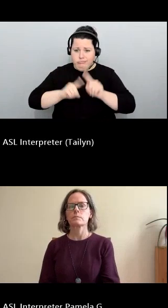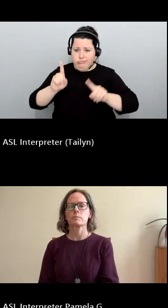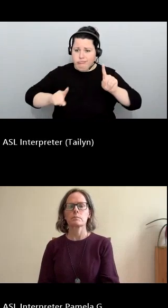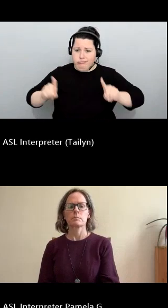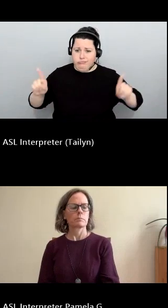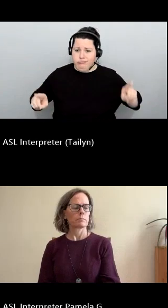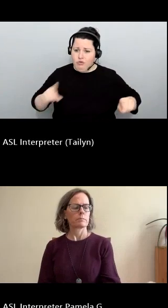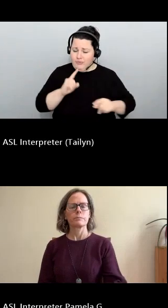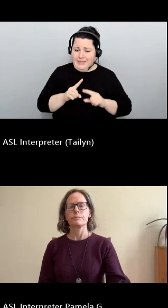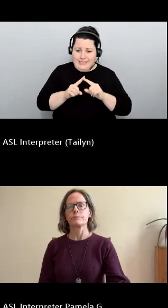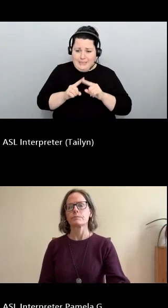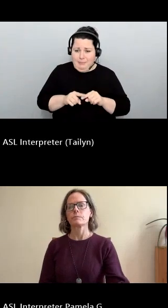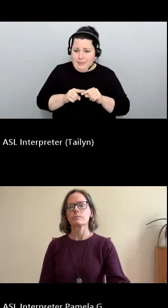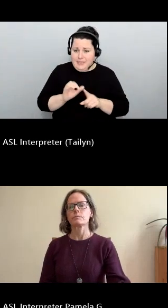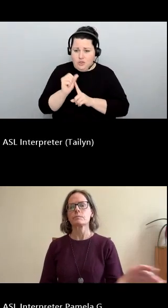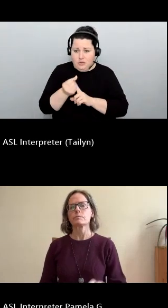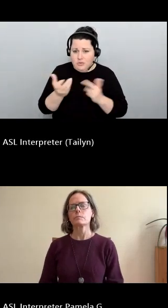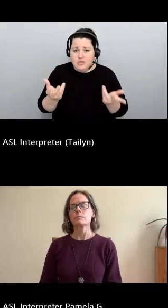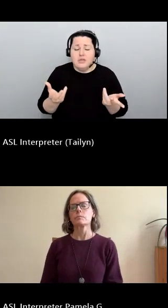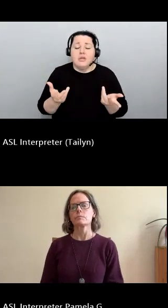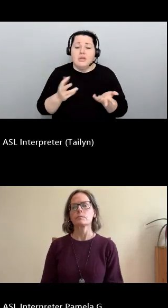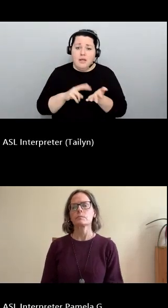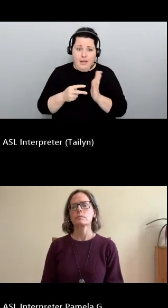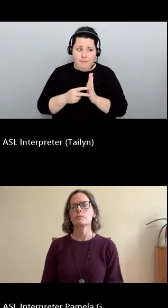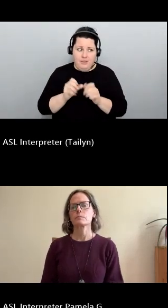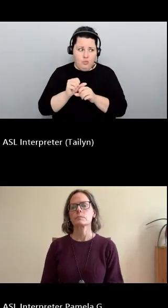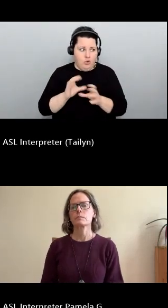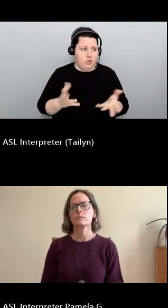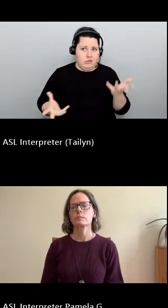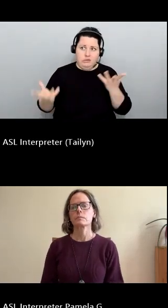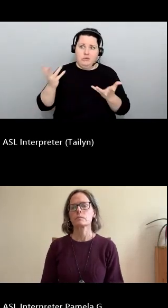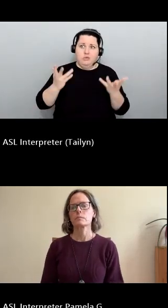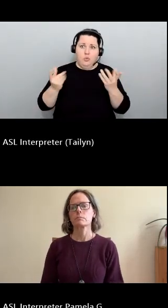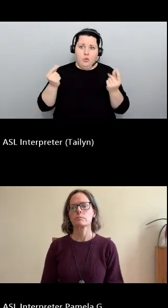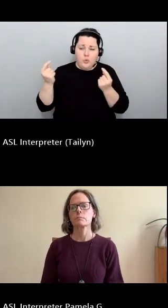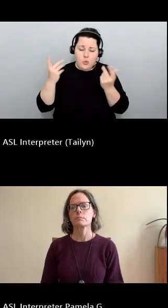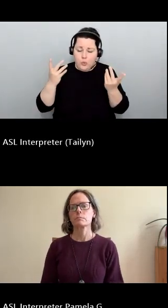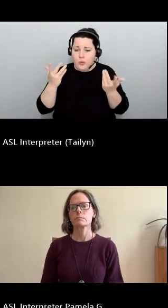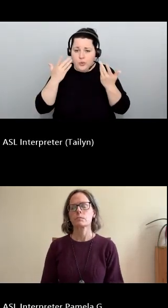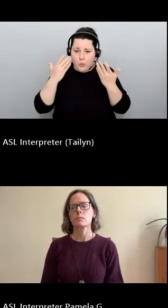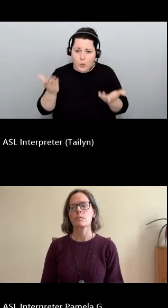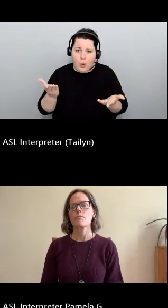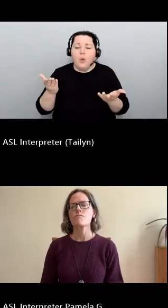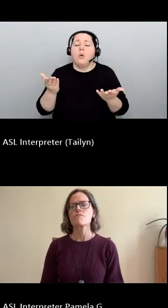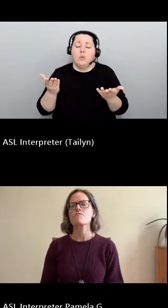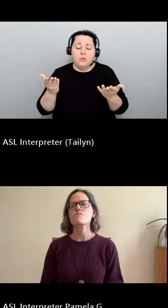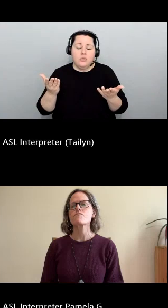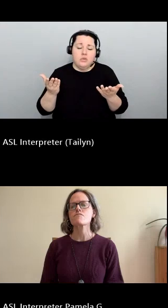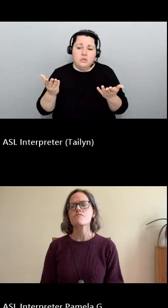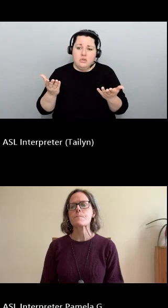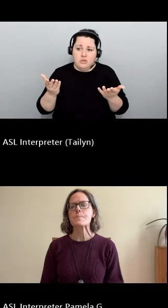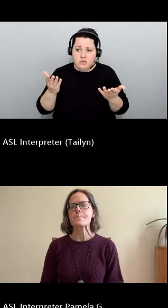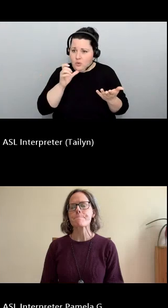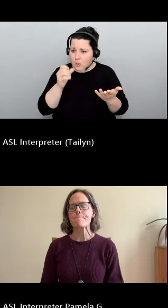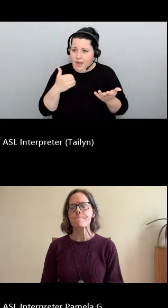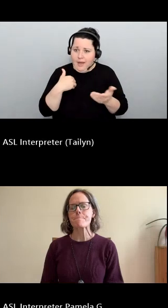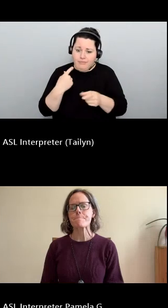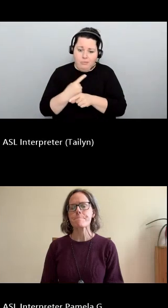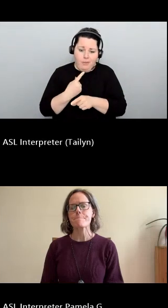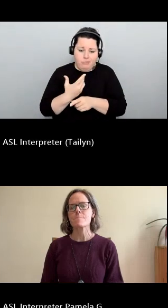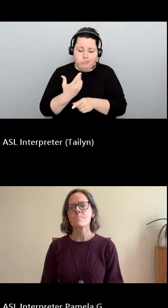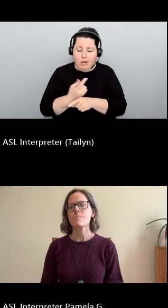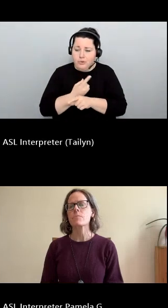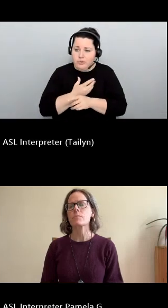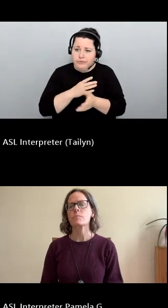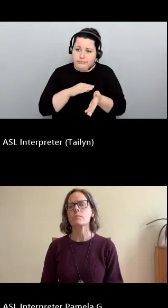circumstance. And that puts workers at a huge disadvantage to be able to make sure that they're getting proper severance